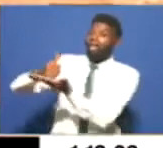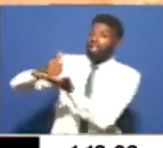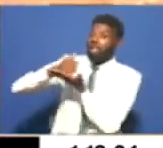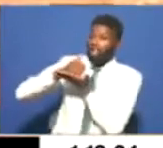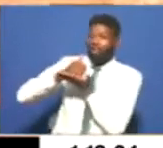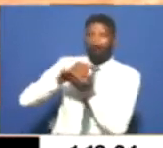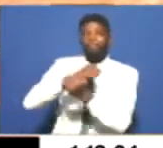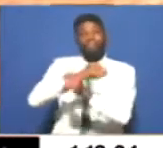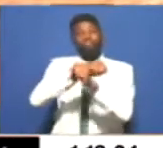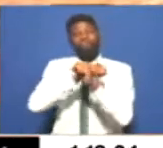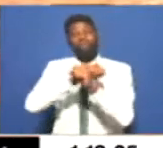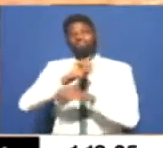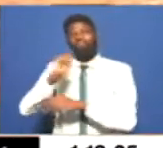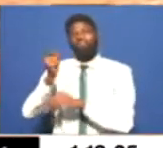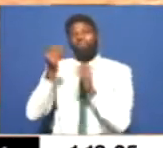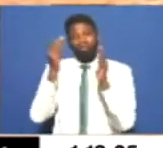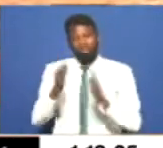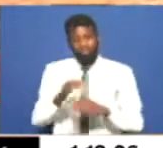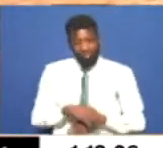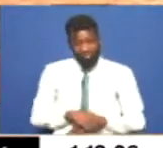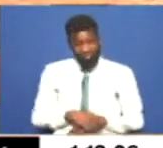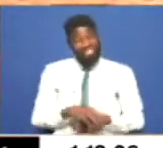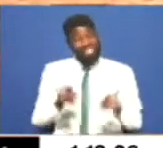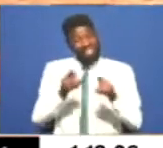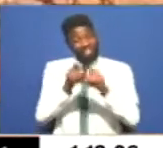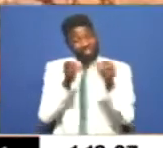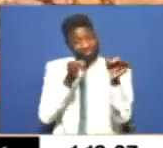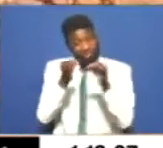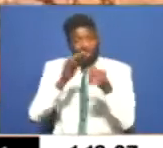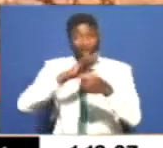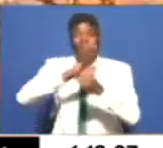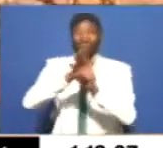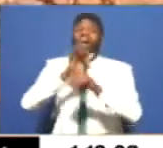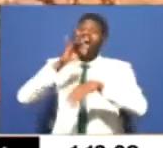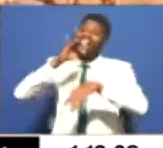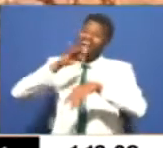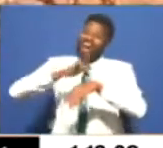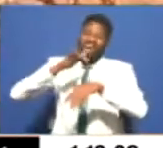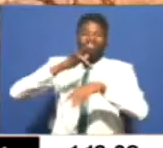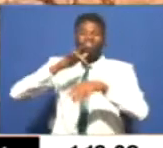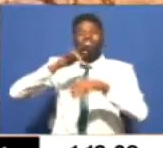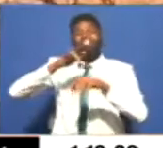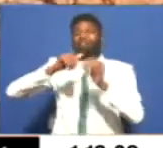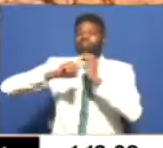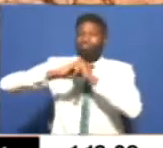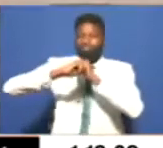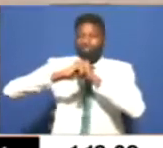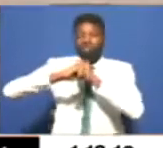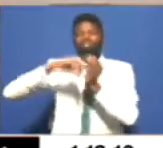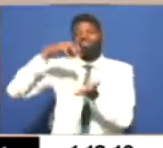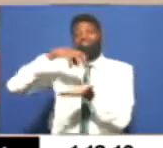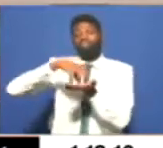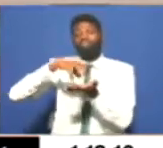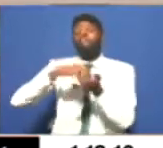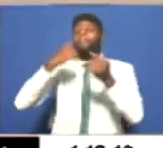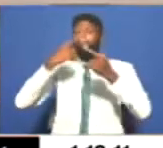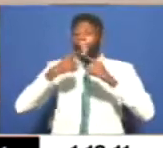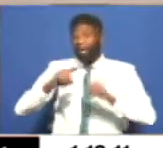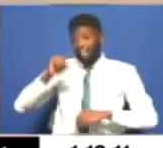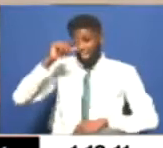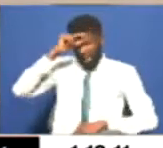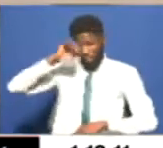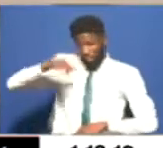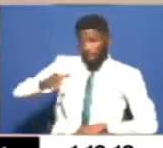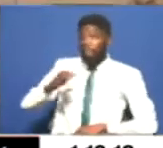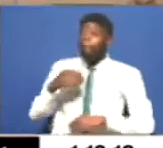has exacerbated the drought situation, even as he pledged that his administration will do everything in its power to ensure the relief program reaches all